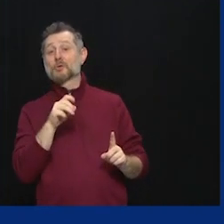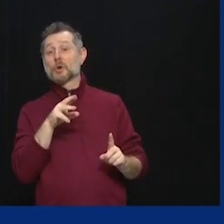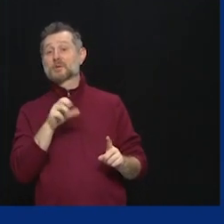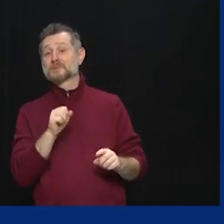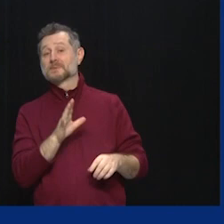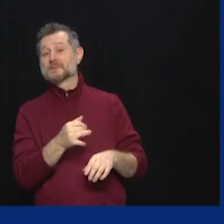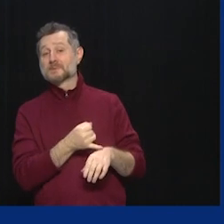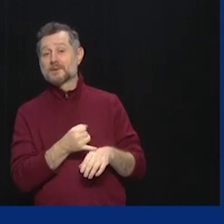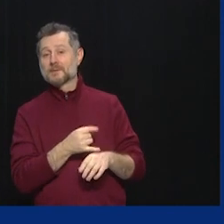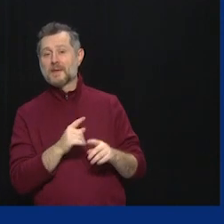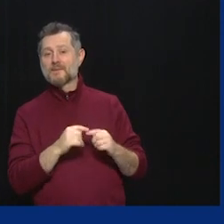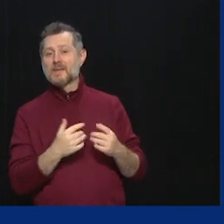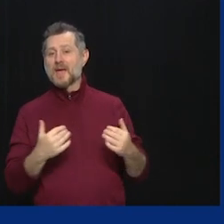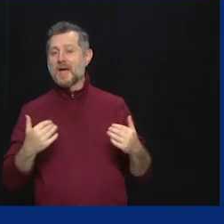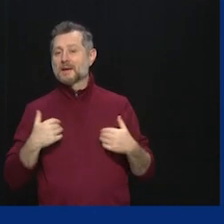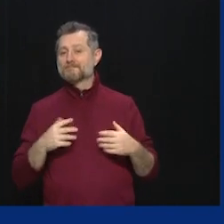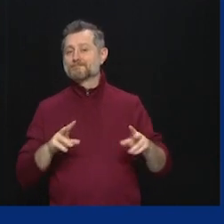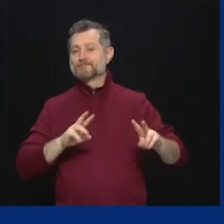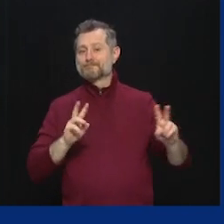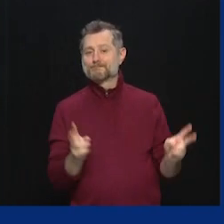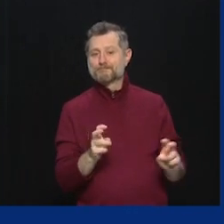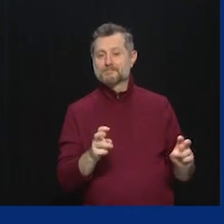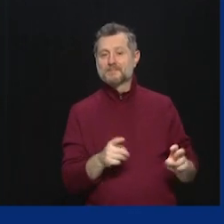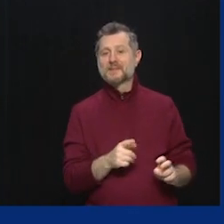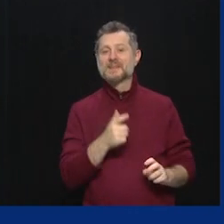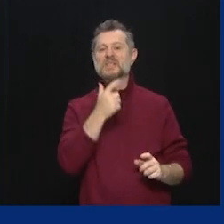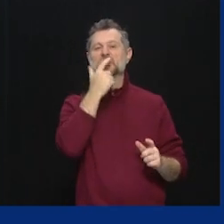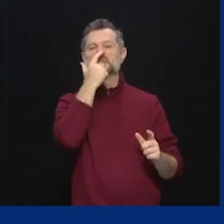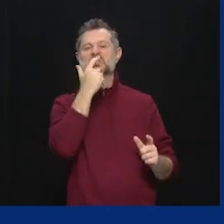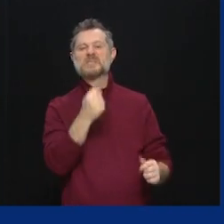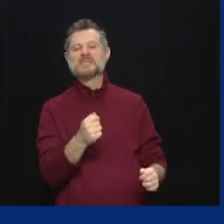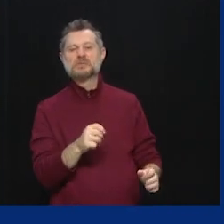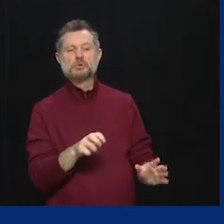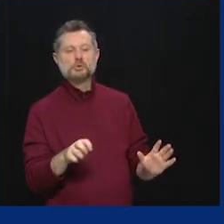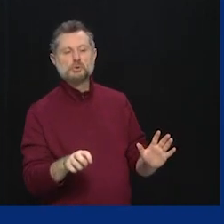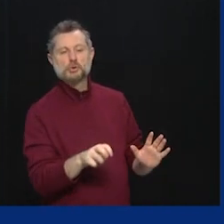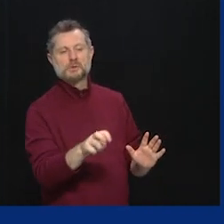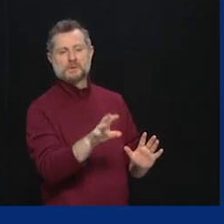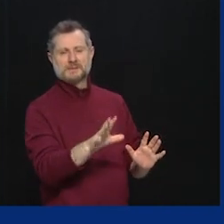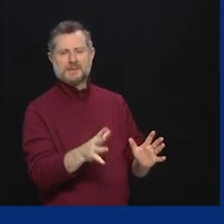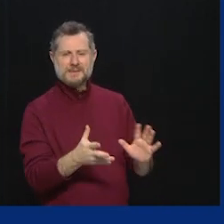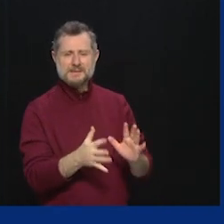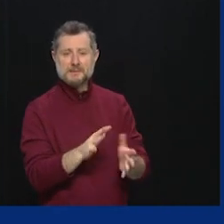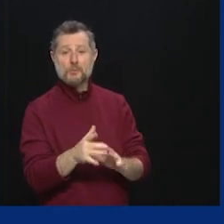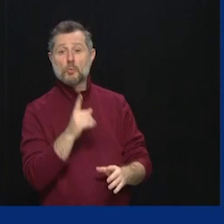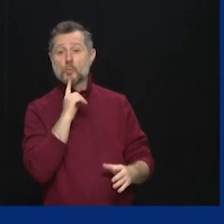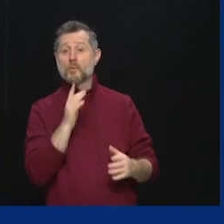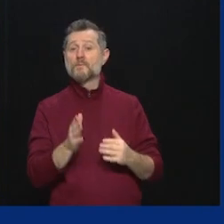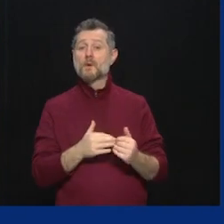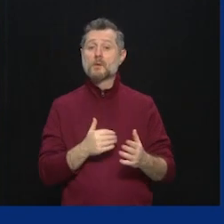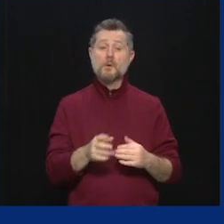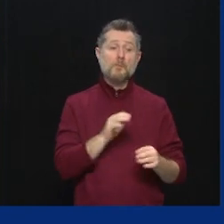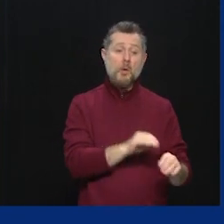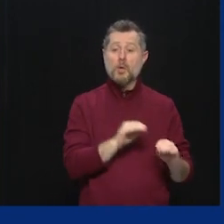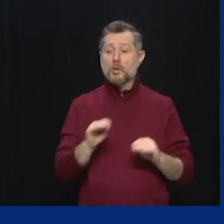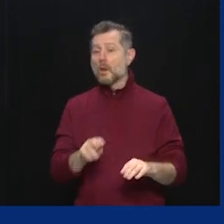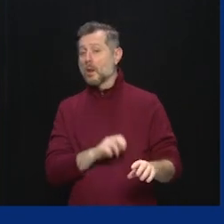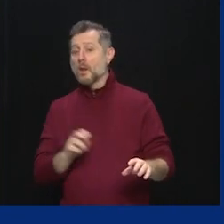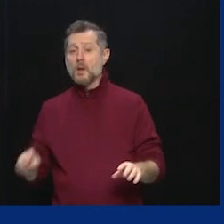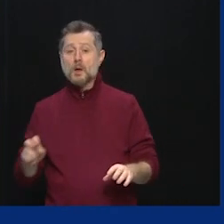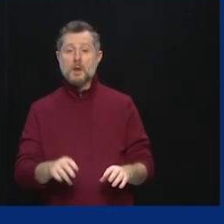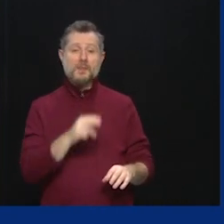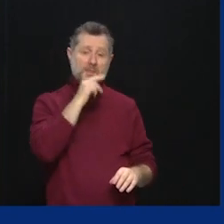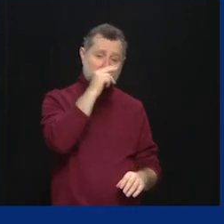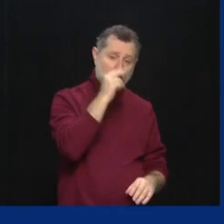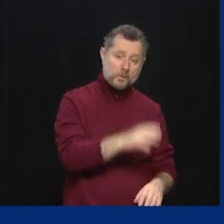an interesting journey. Whether that journey was from venue to venue, from Nassau to Brooklyn and back again,